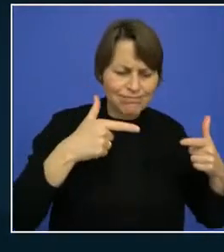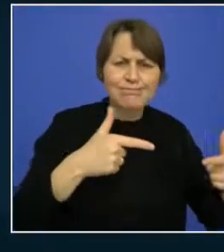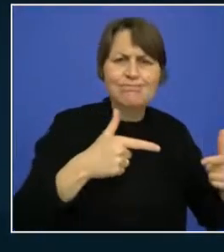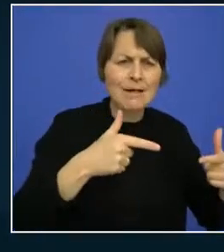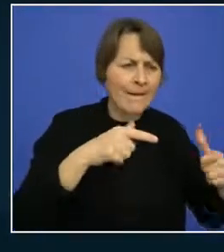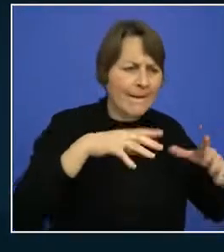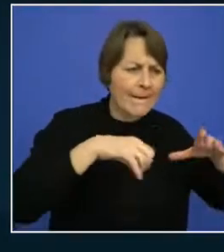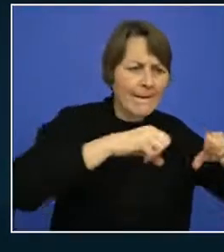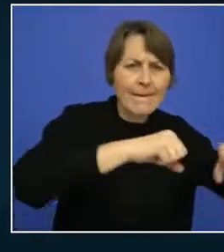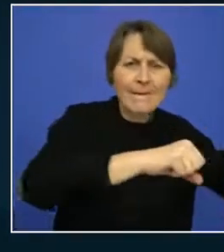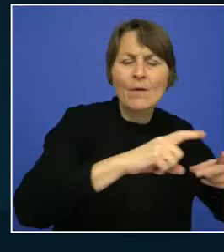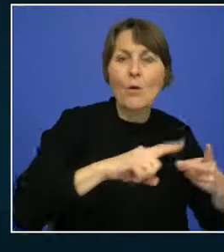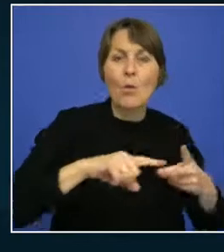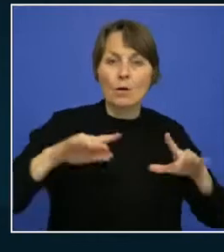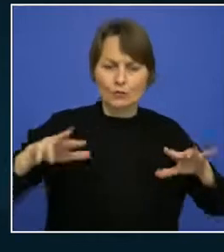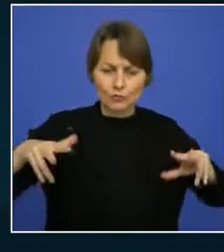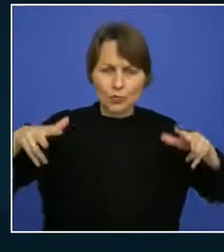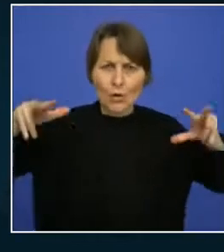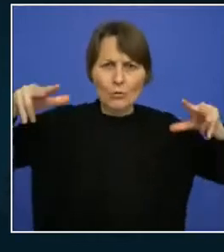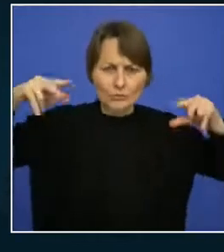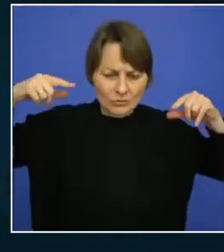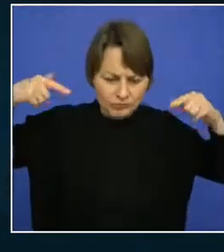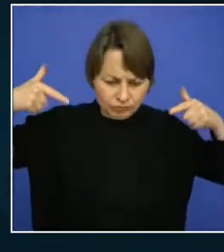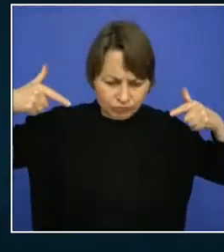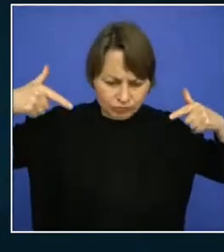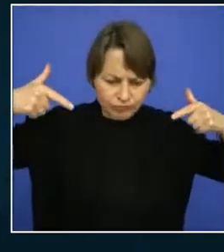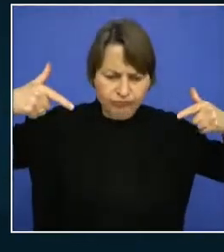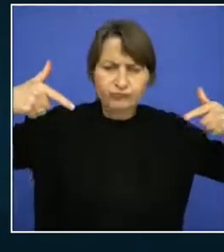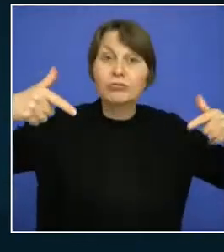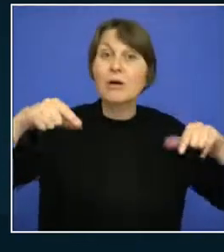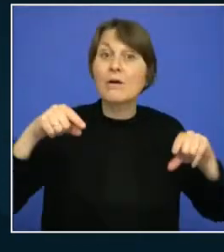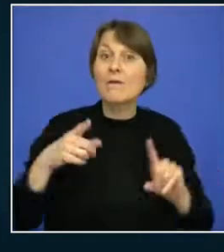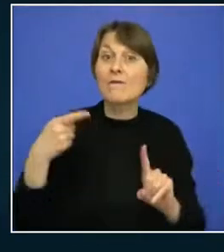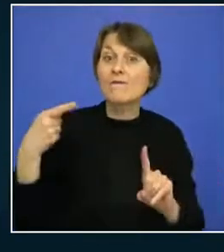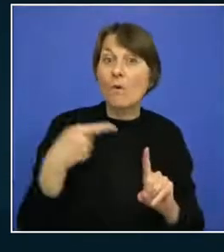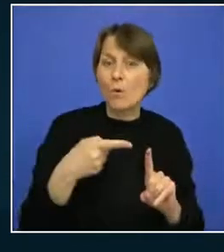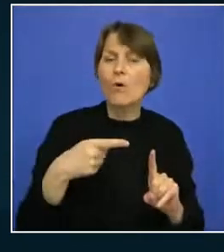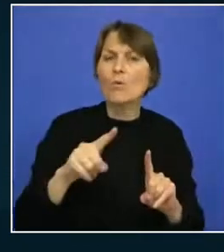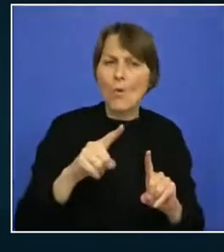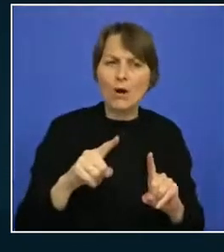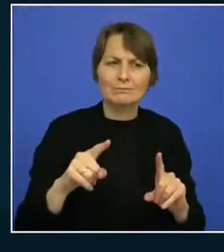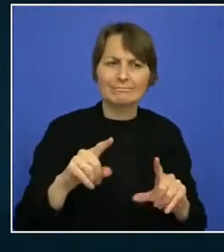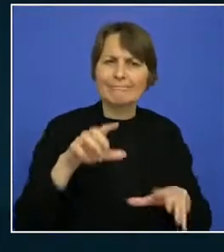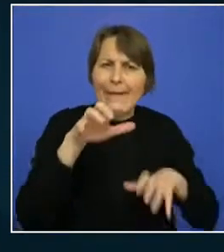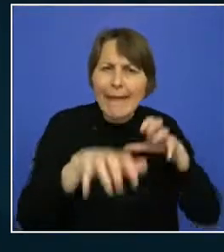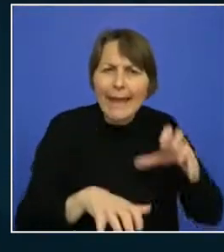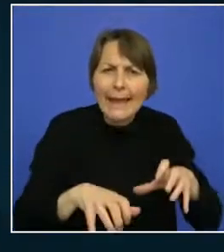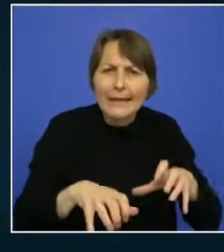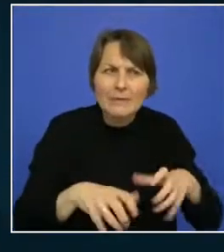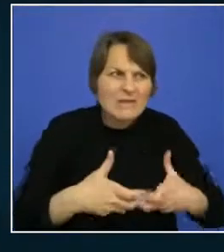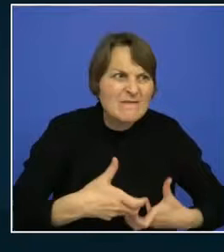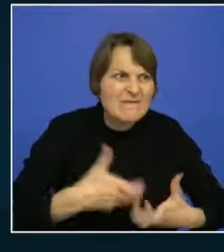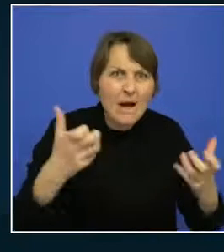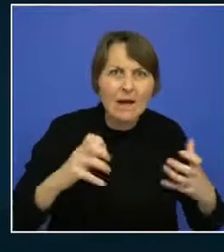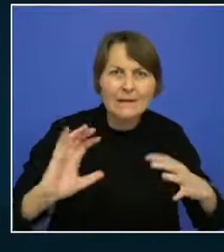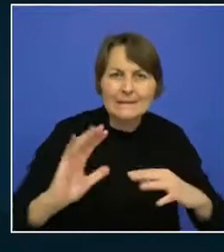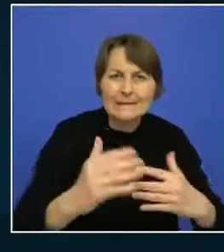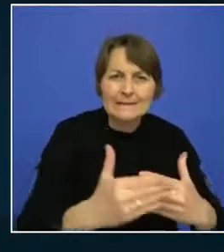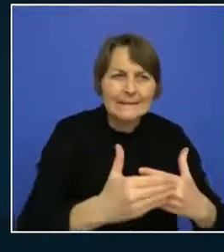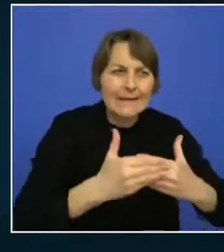that, drones. That's all to manage the safety of the animals and the people that work on the park